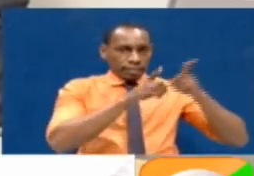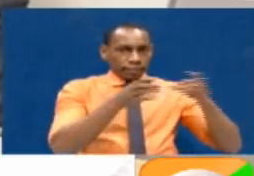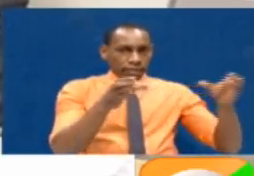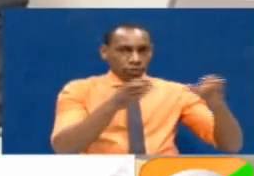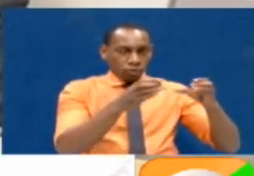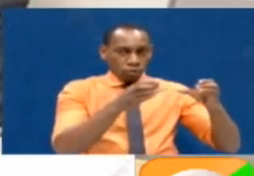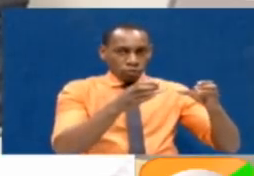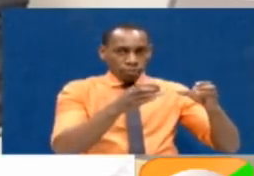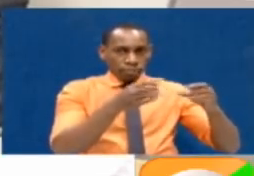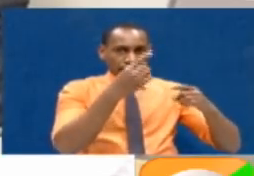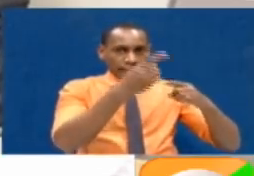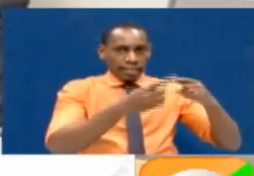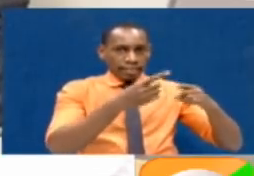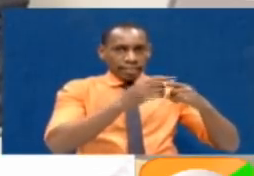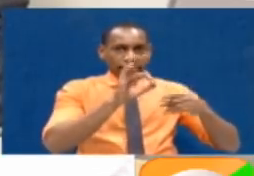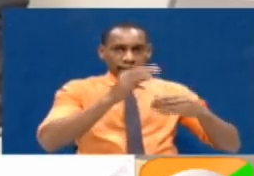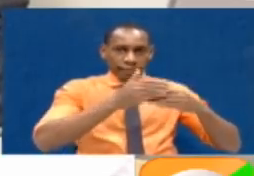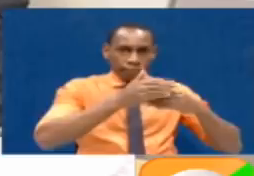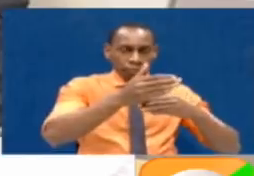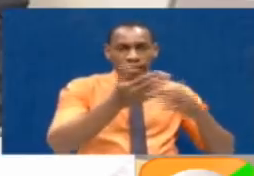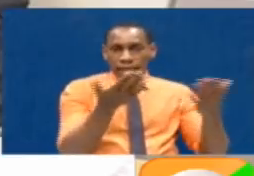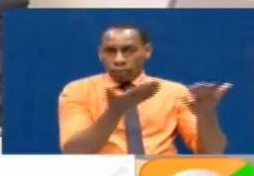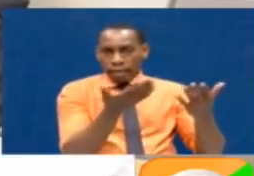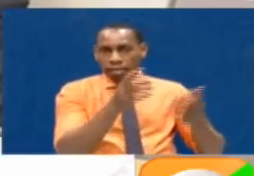Safaricom in the next 3 years?